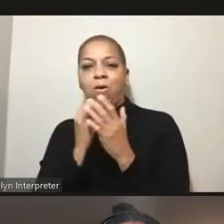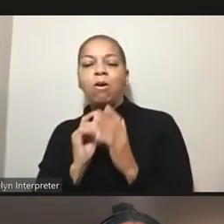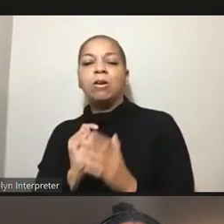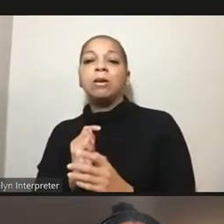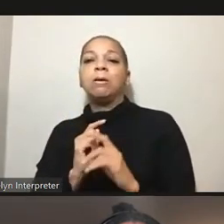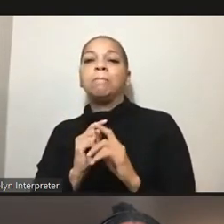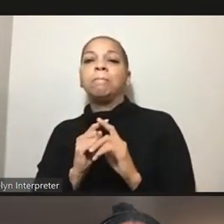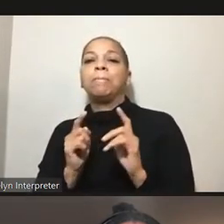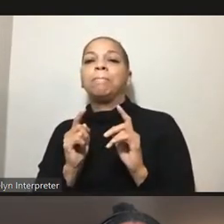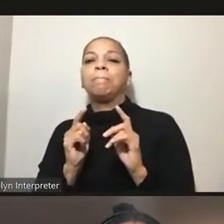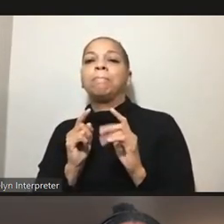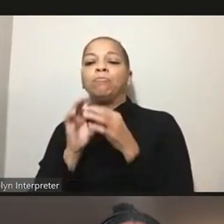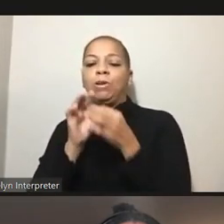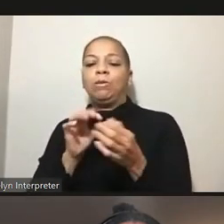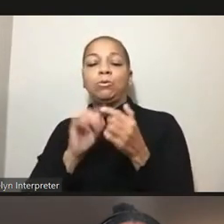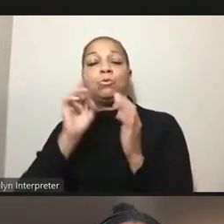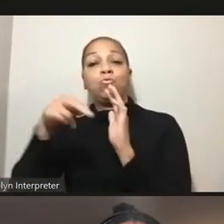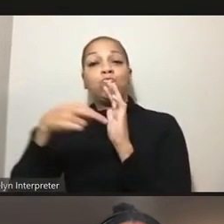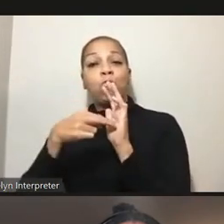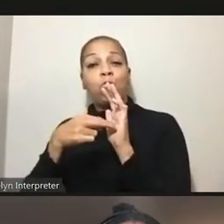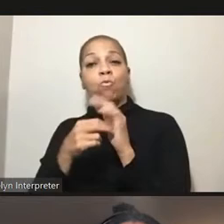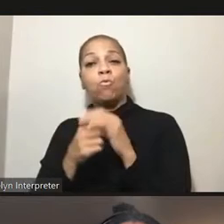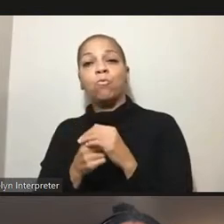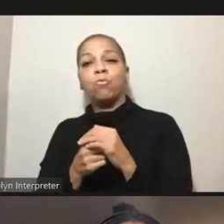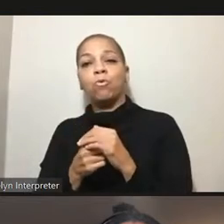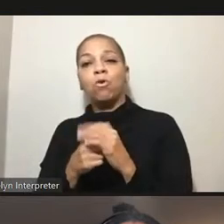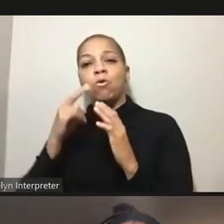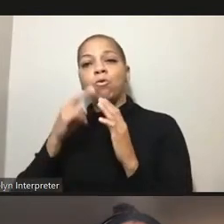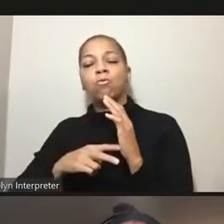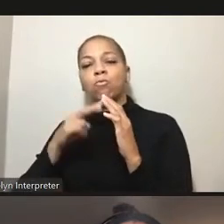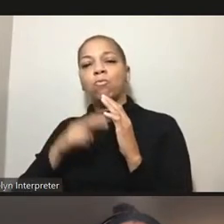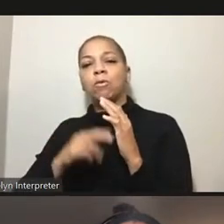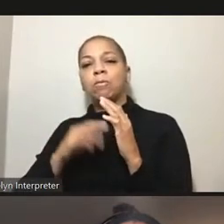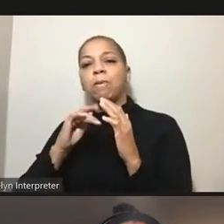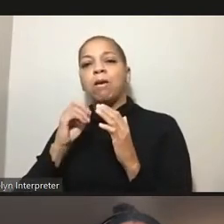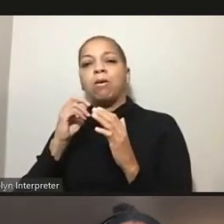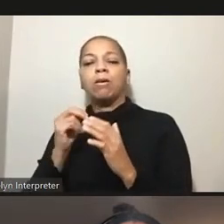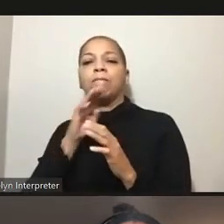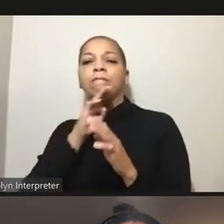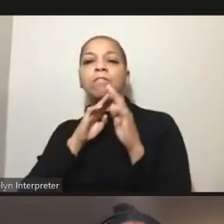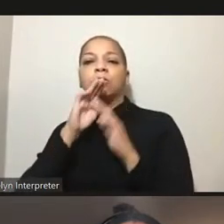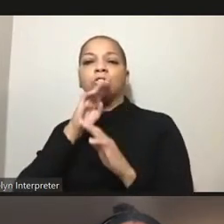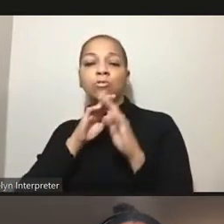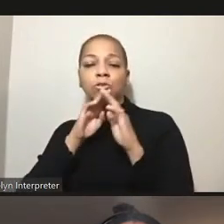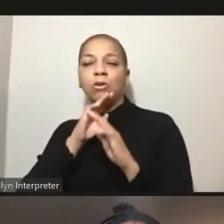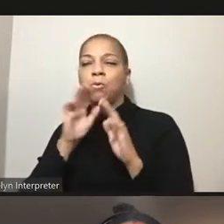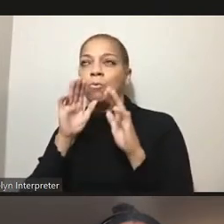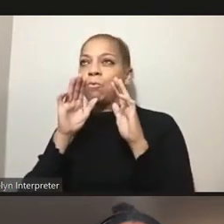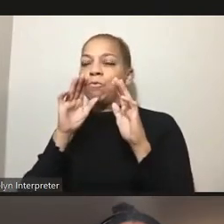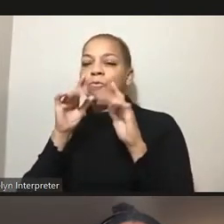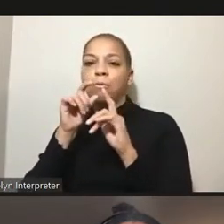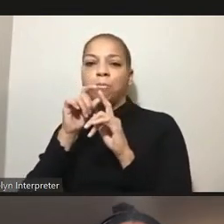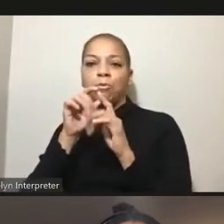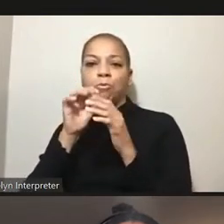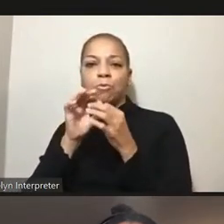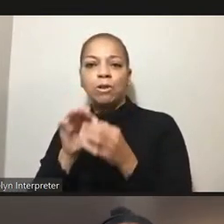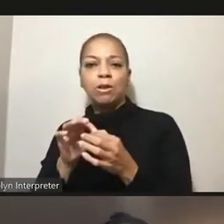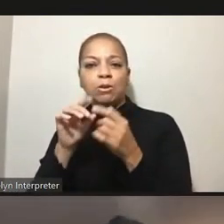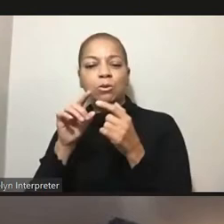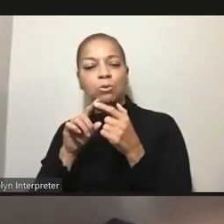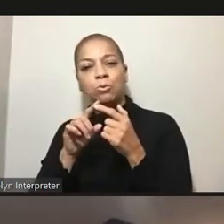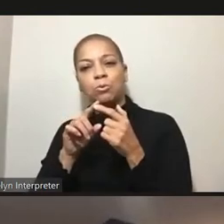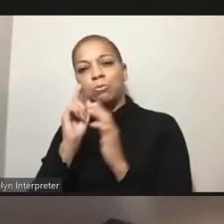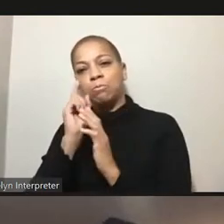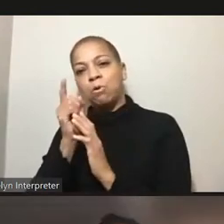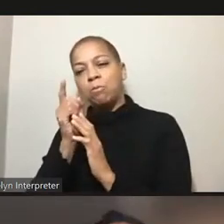know, the reading Mounting Frustration, a wonderful book about the sort of moment in the